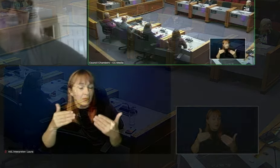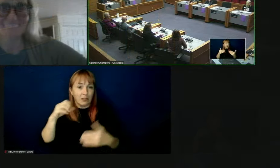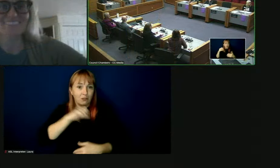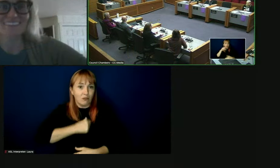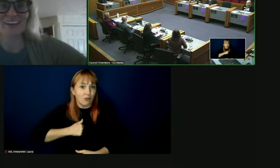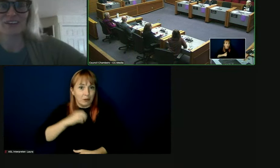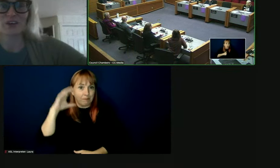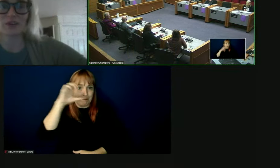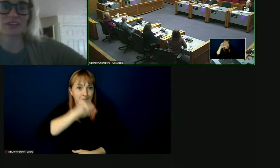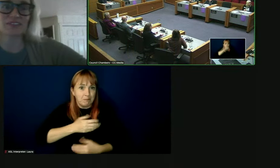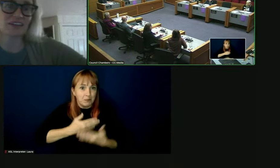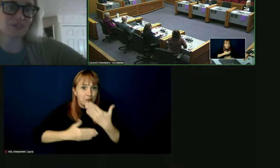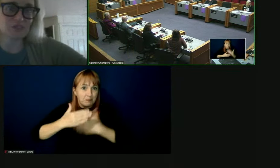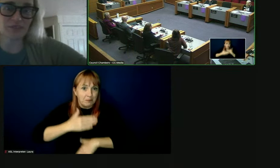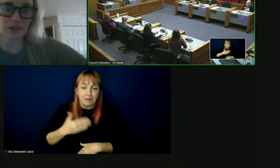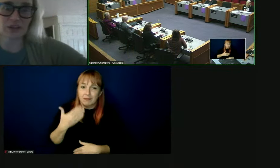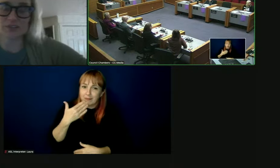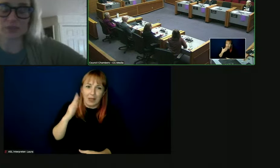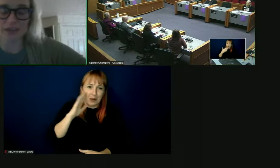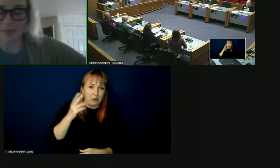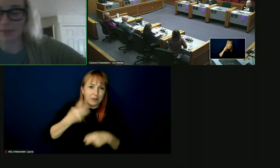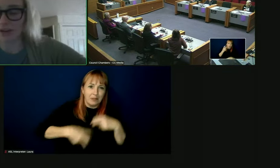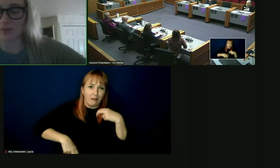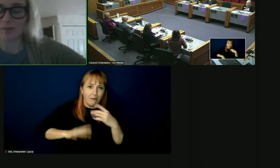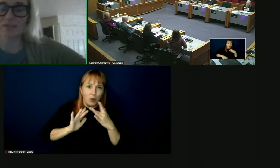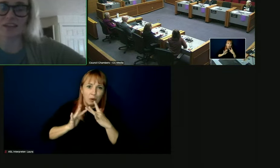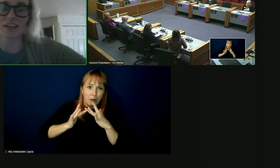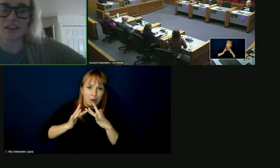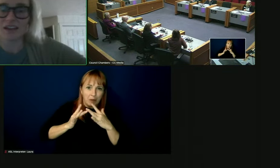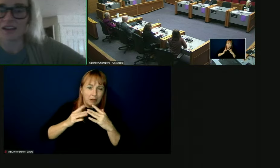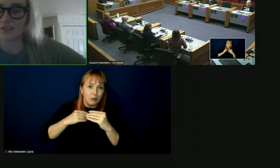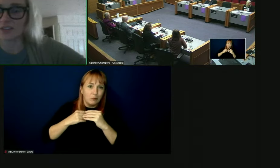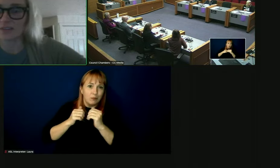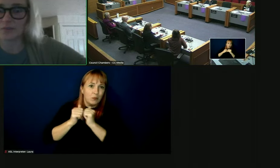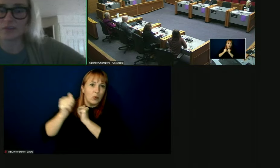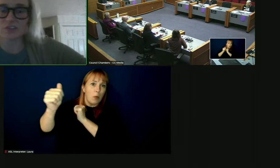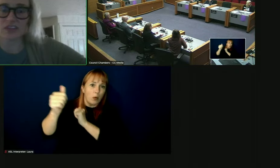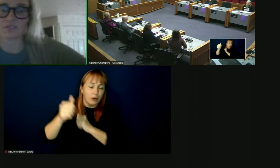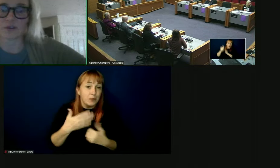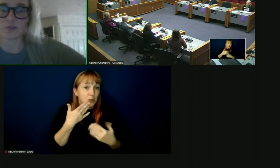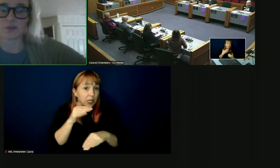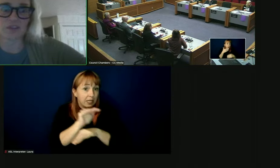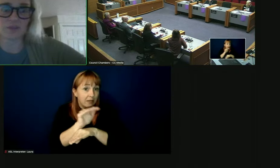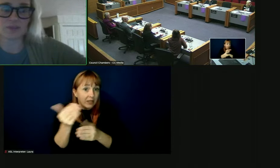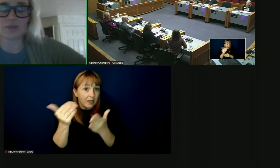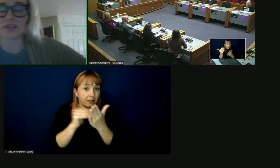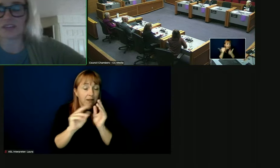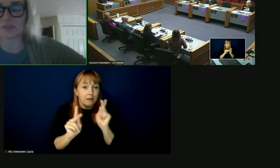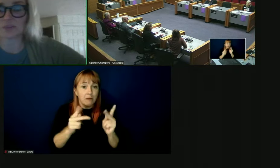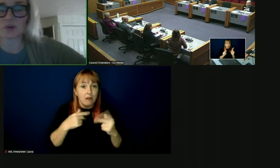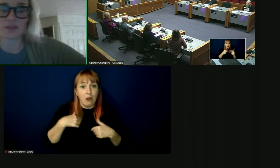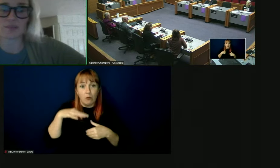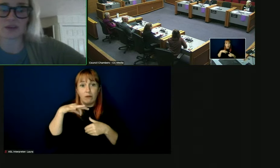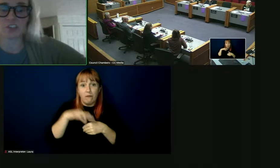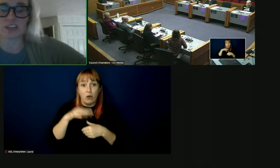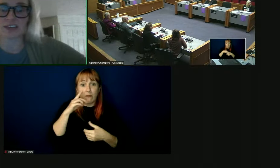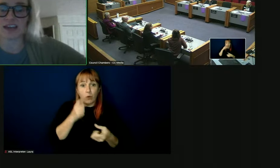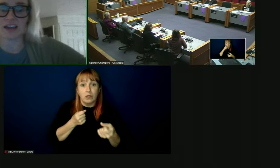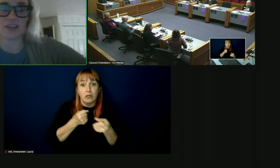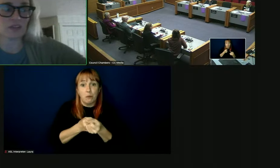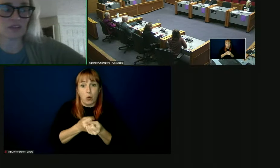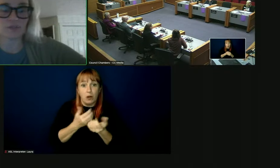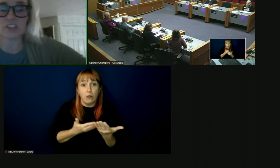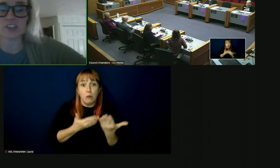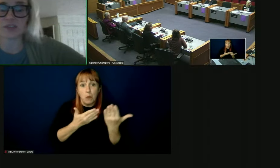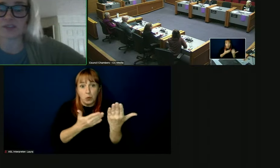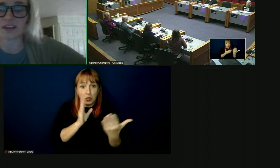hand. No worries. I know it's difficult when I'm appearing remotely. Good evening once again, folks. I will be voting in support of the motion.